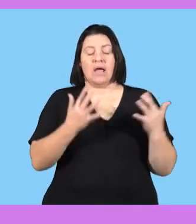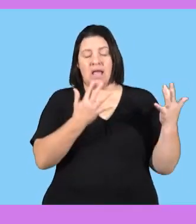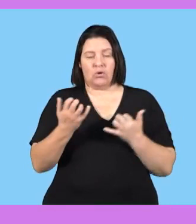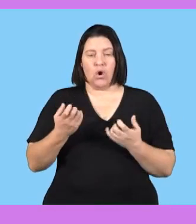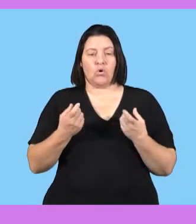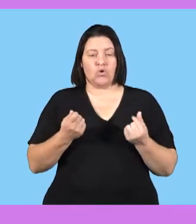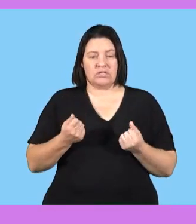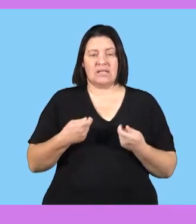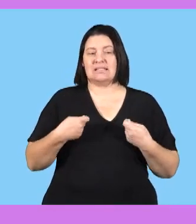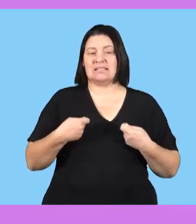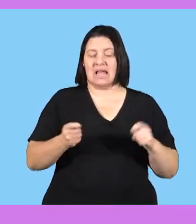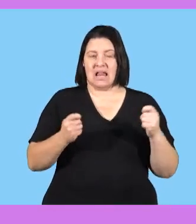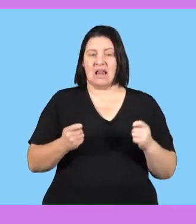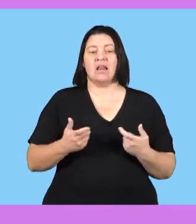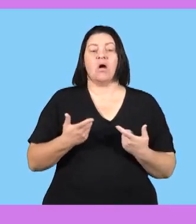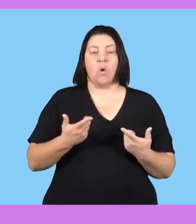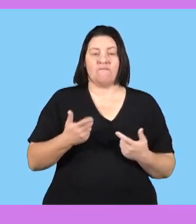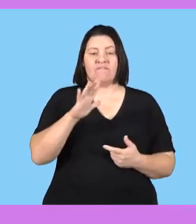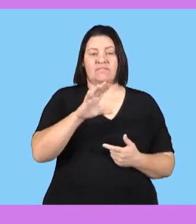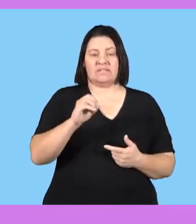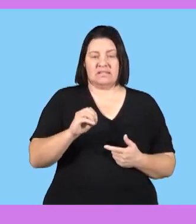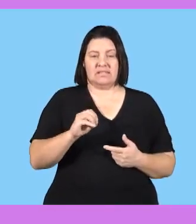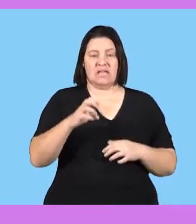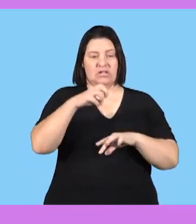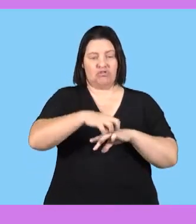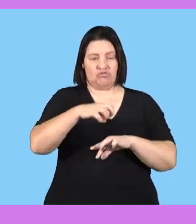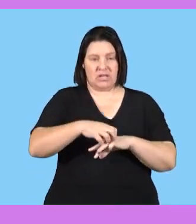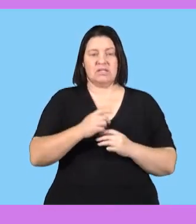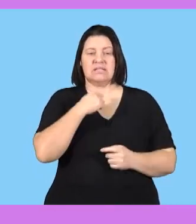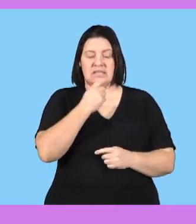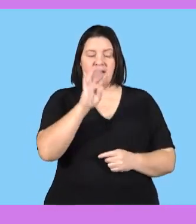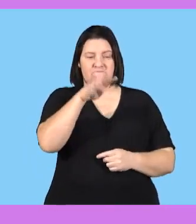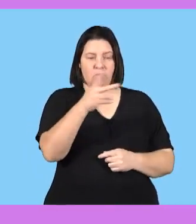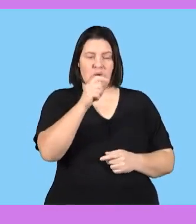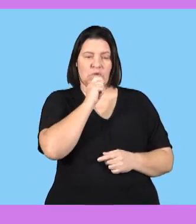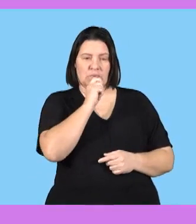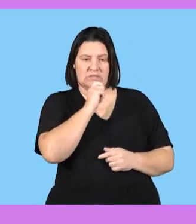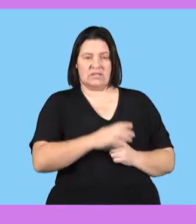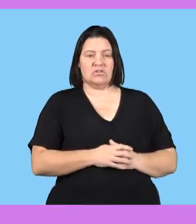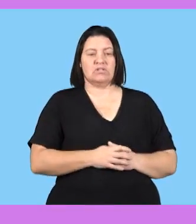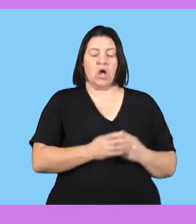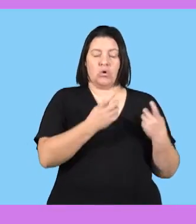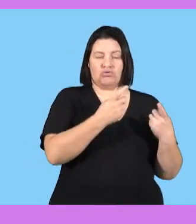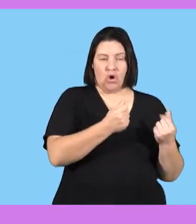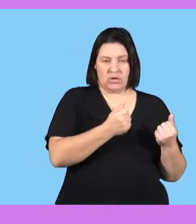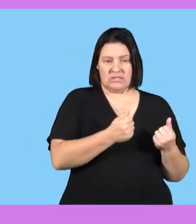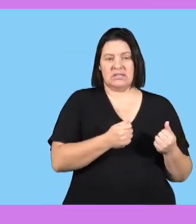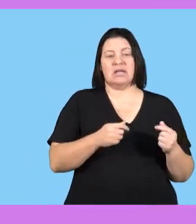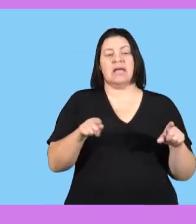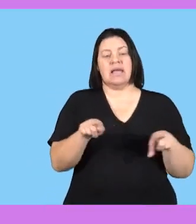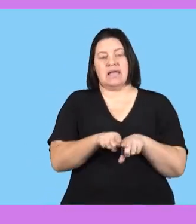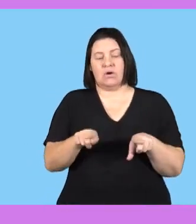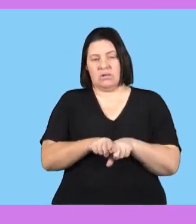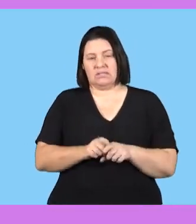So to calculate the cost of selling 50 pieces of jewelry, we can simply use the formula. Now we know